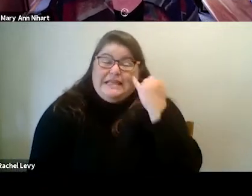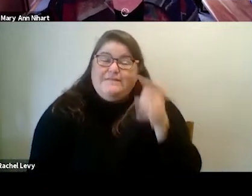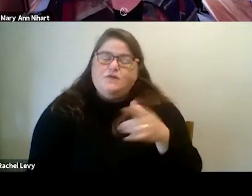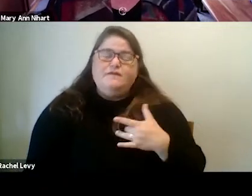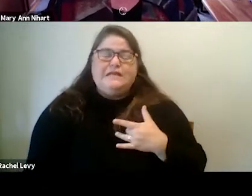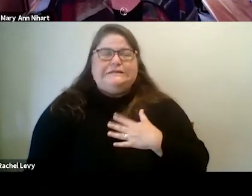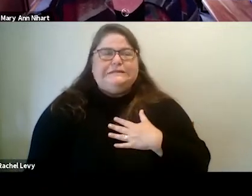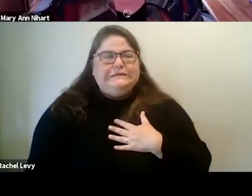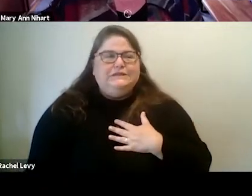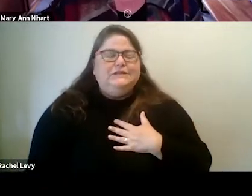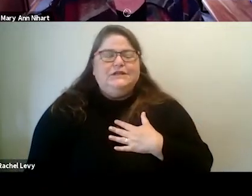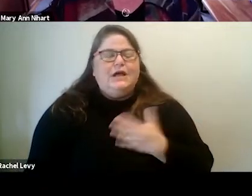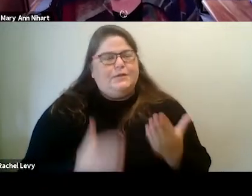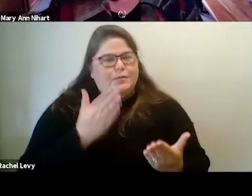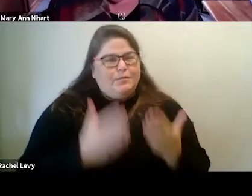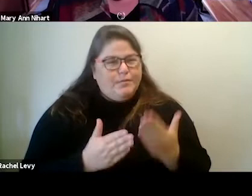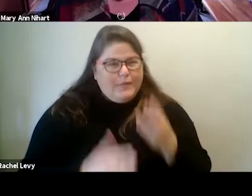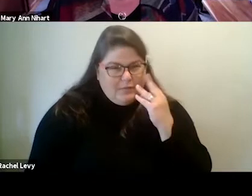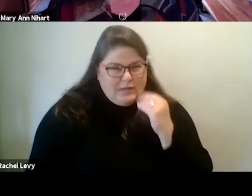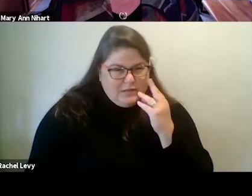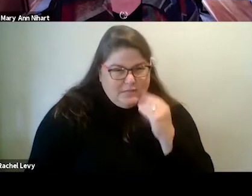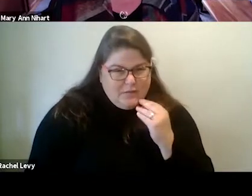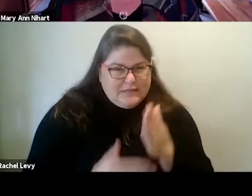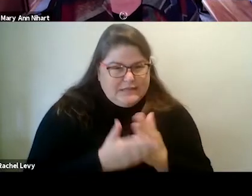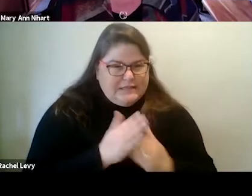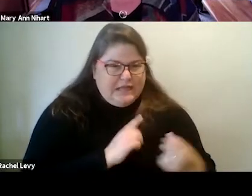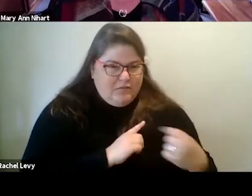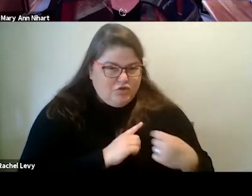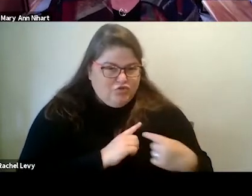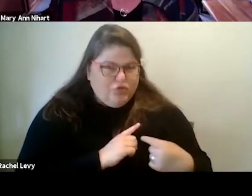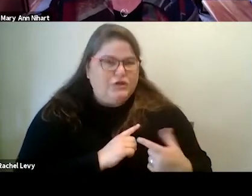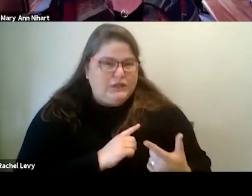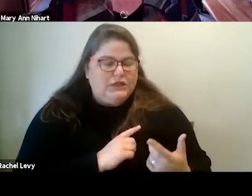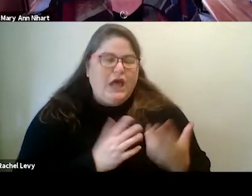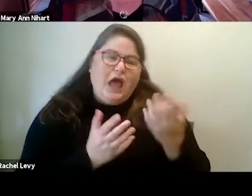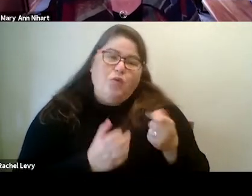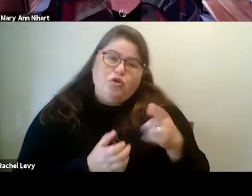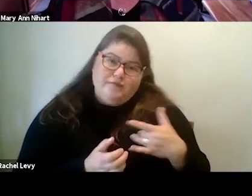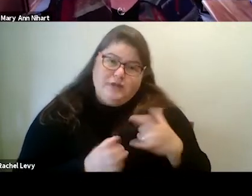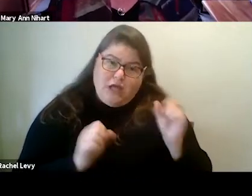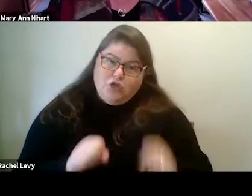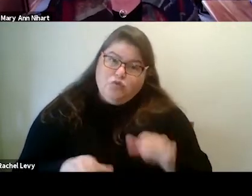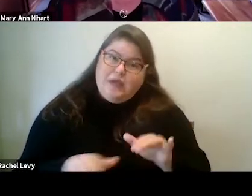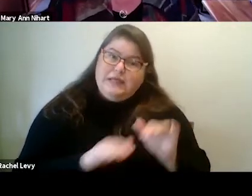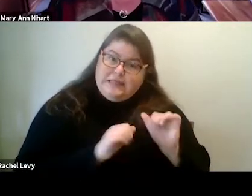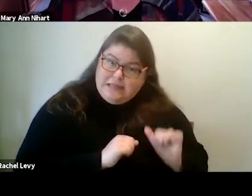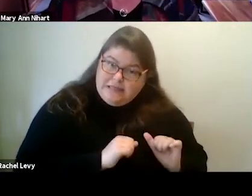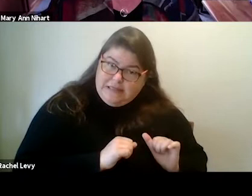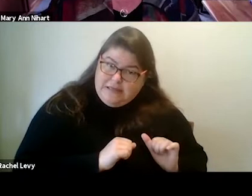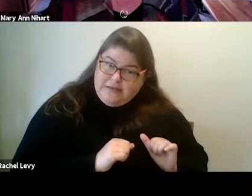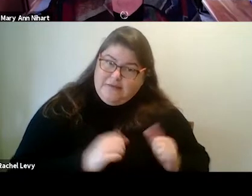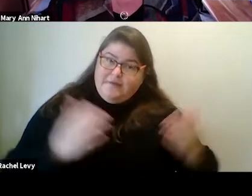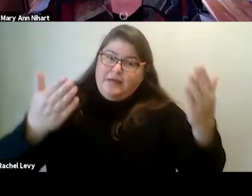might experience some triggering, I want you to feel like you can step away, blank the